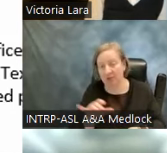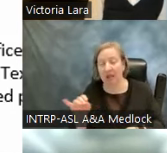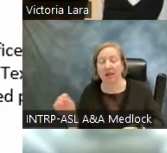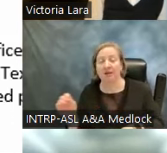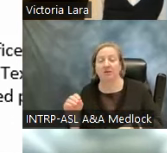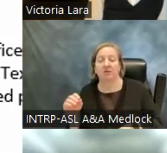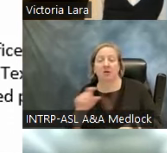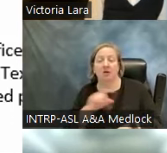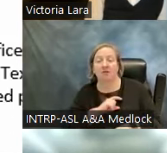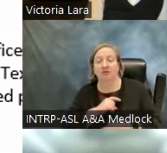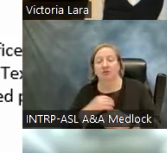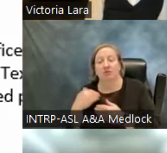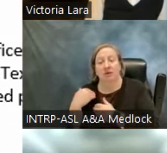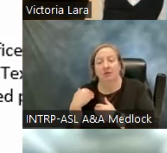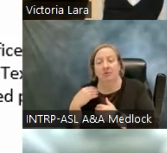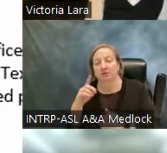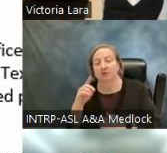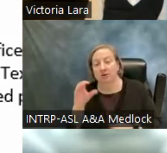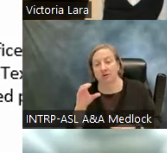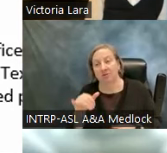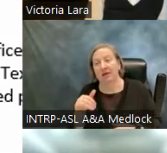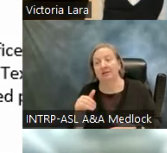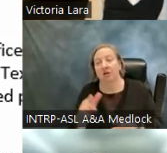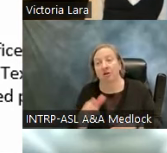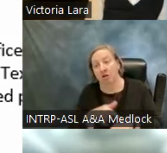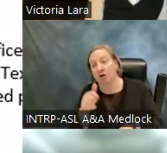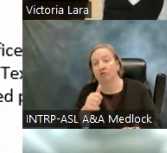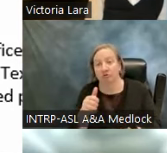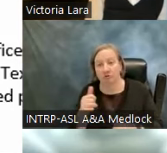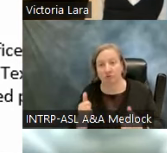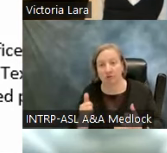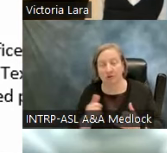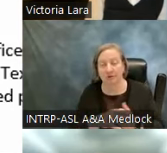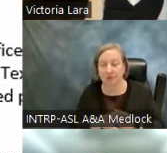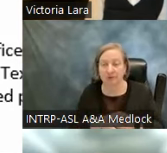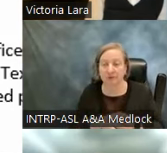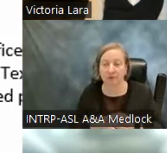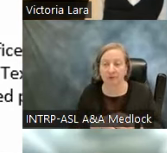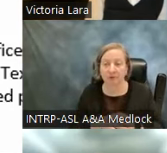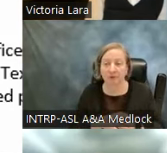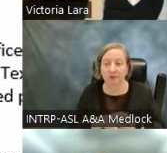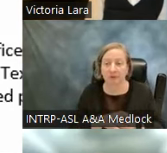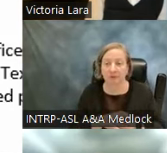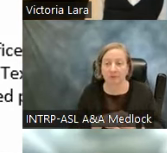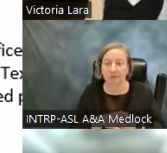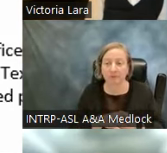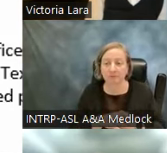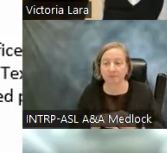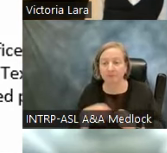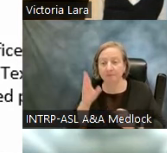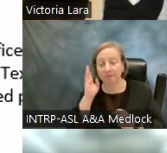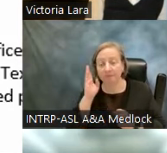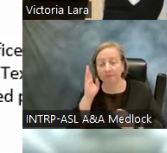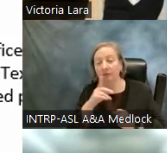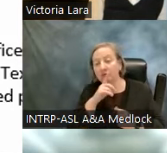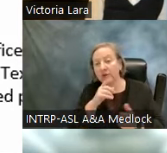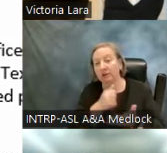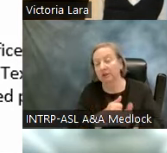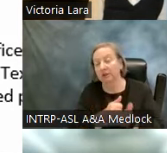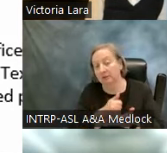accountability document, which is significantly longer at present. So it would be really